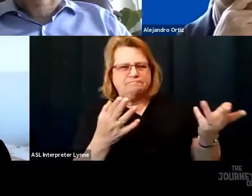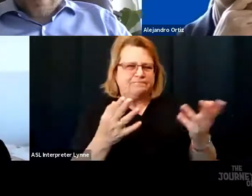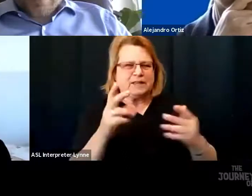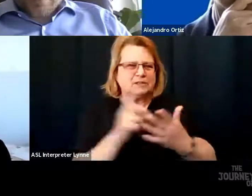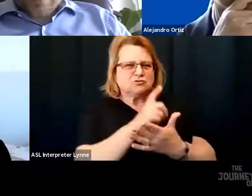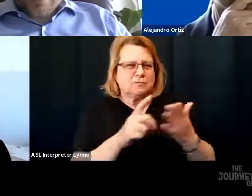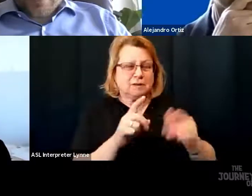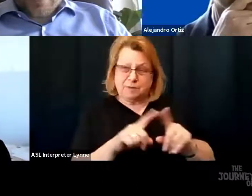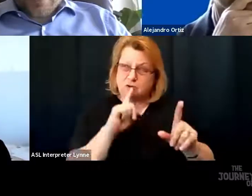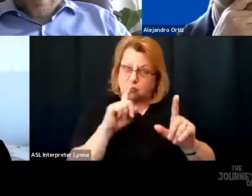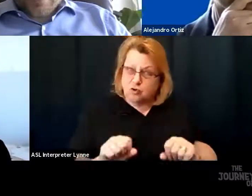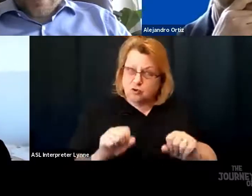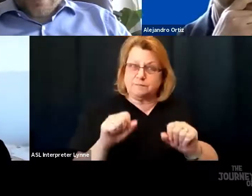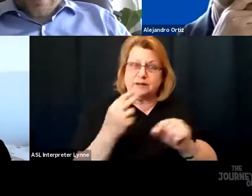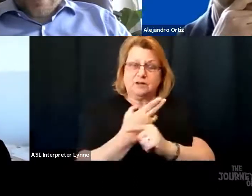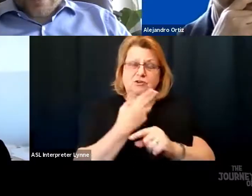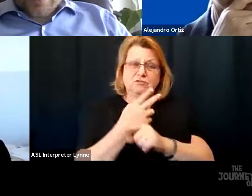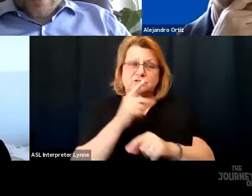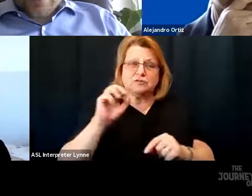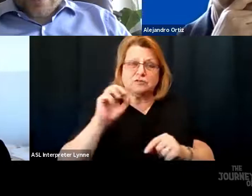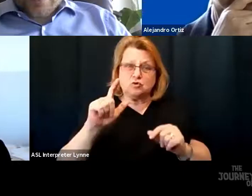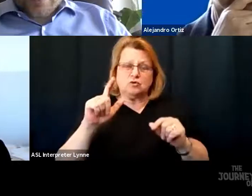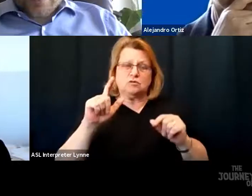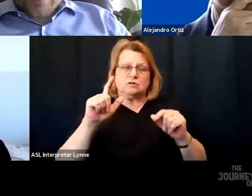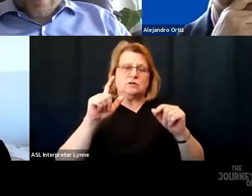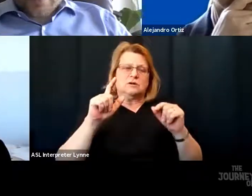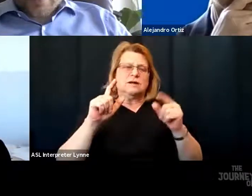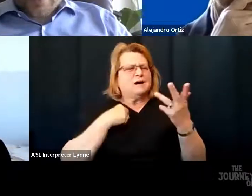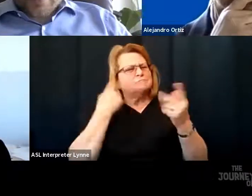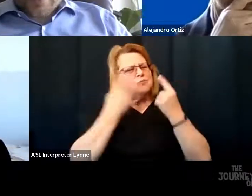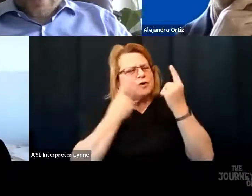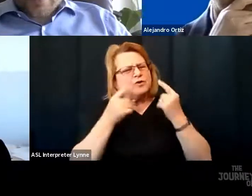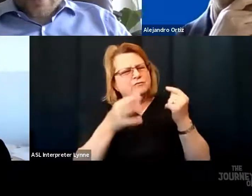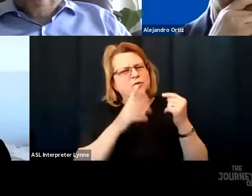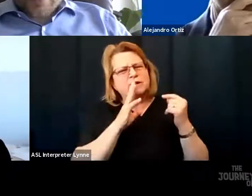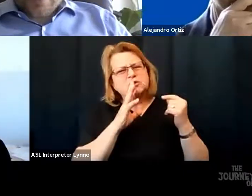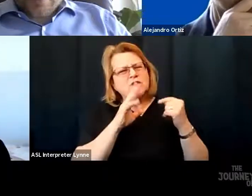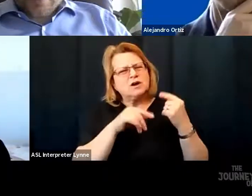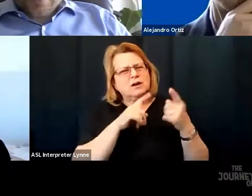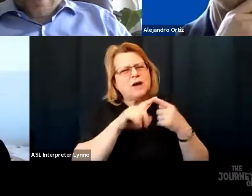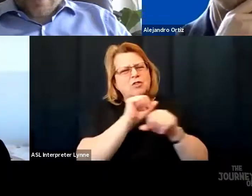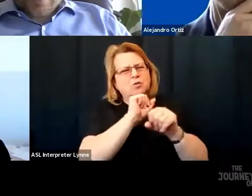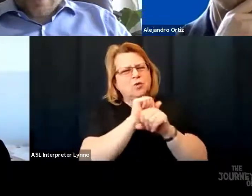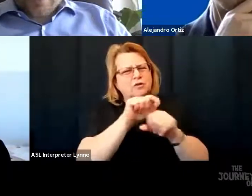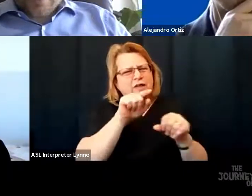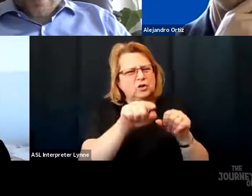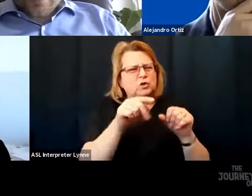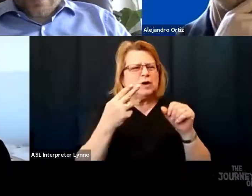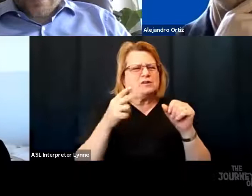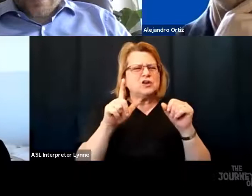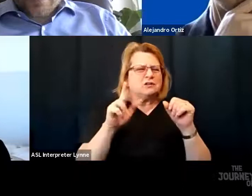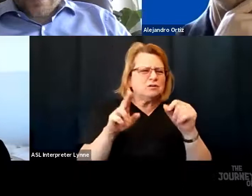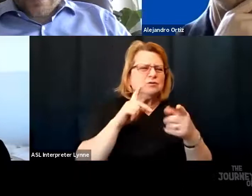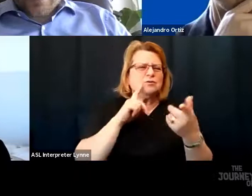could be a really useful tool in doing that. And so I was wondering if you could speak to the work that you, the ACLU, did to kind